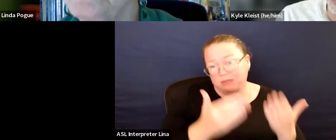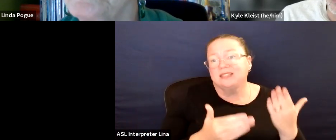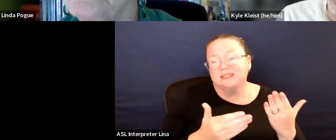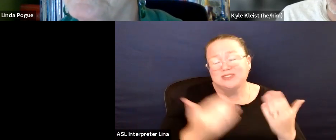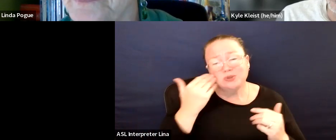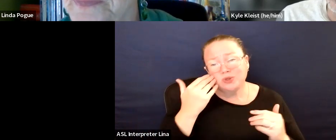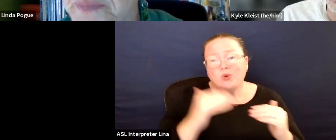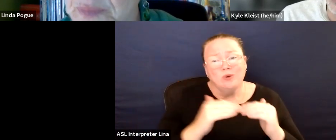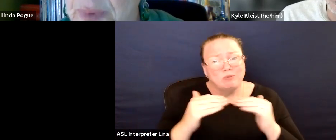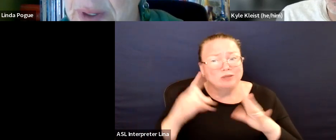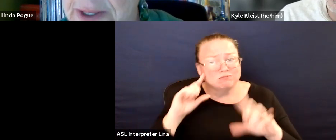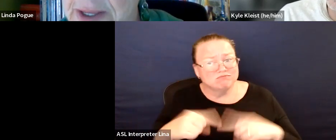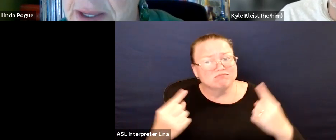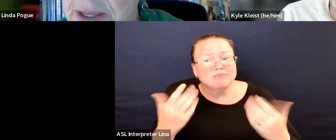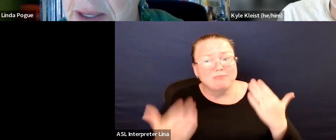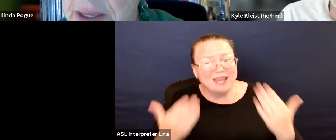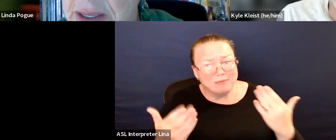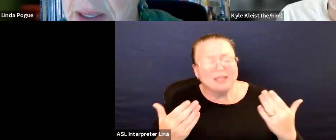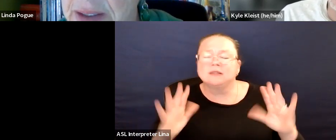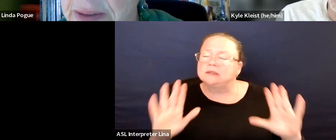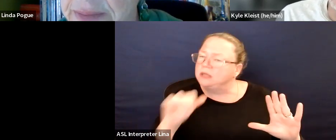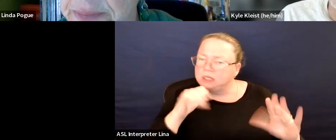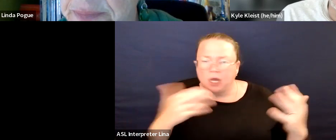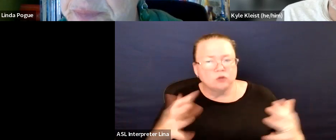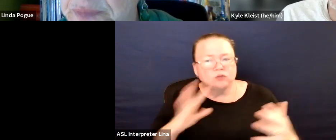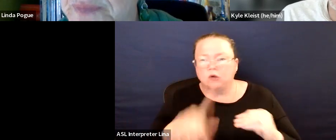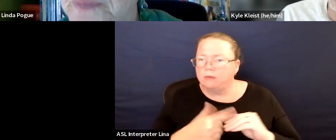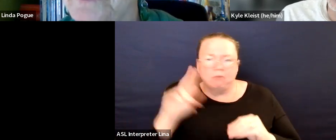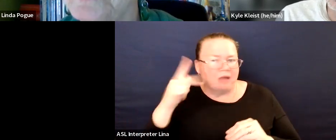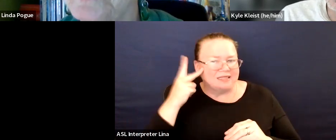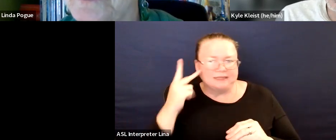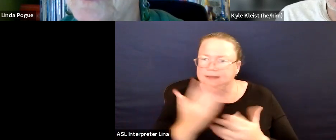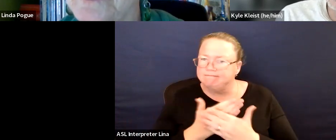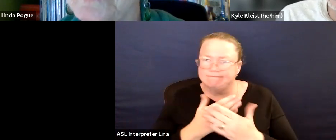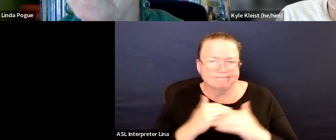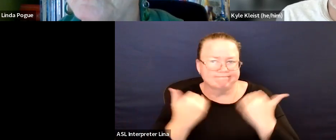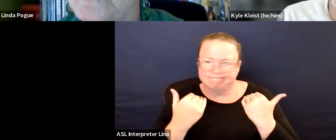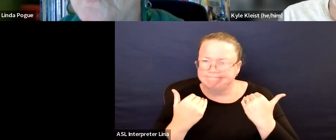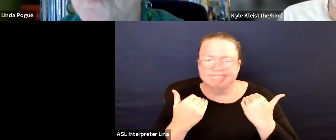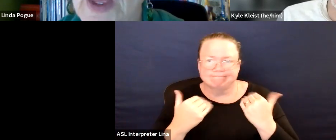peer group relationship with, and you're not here to discuss politics. So